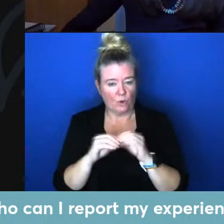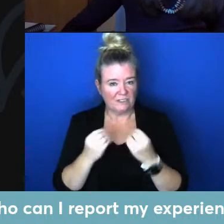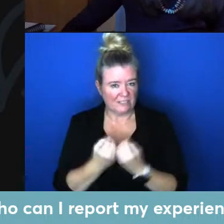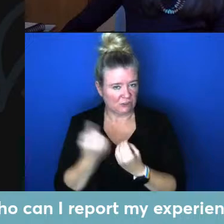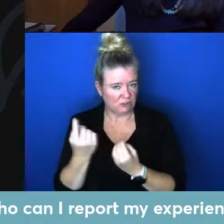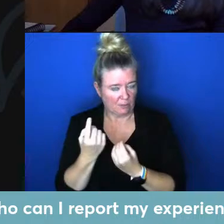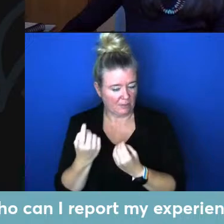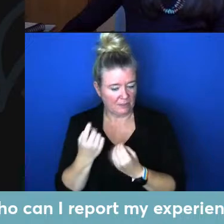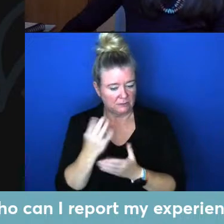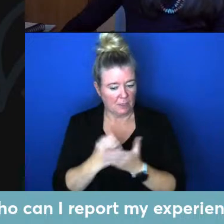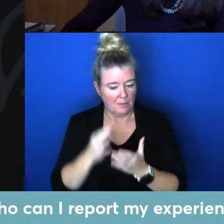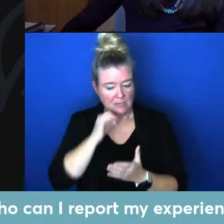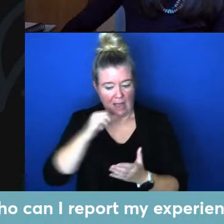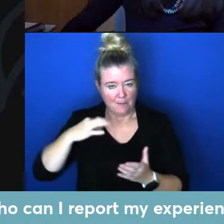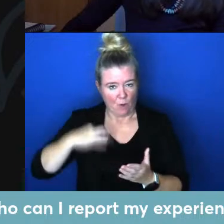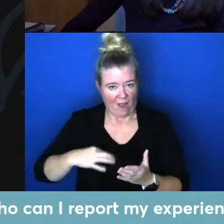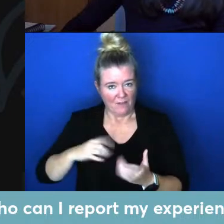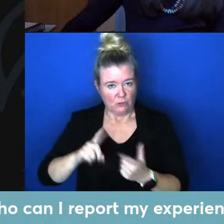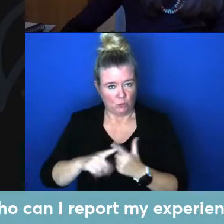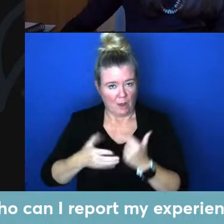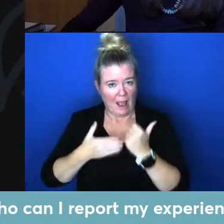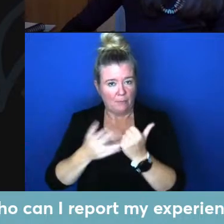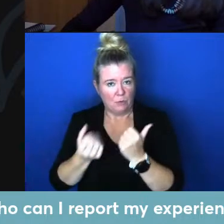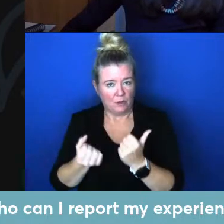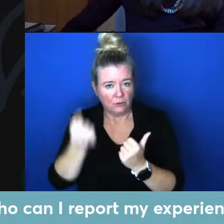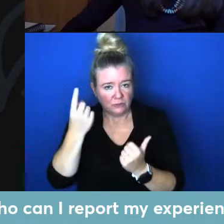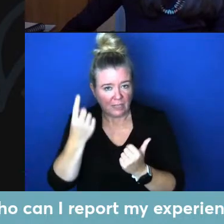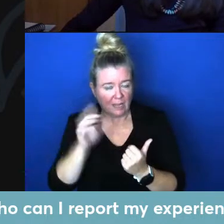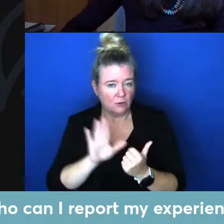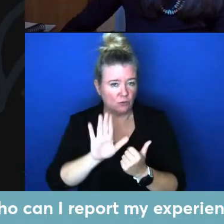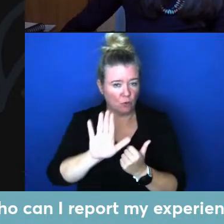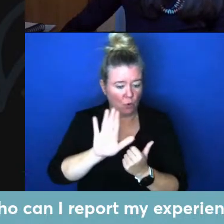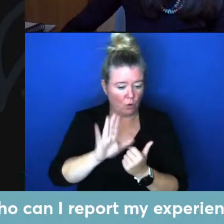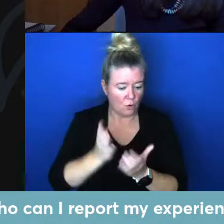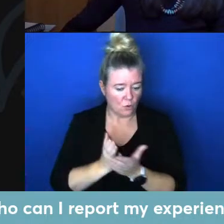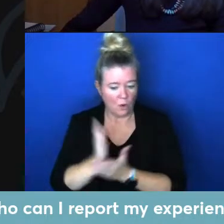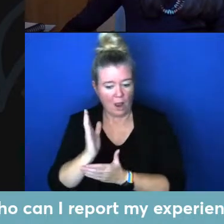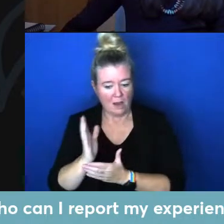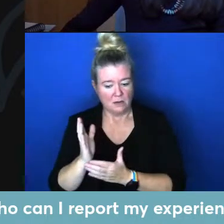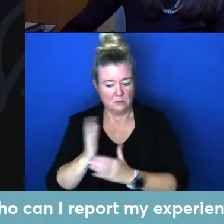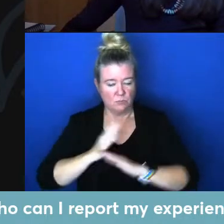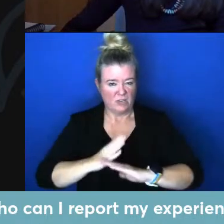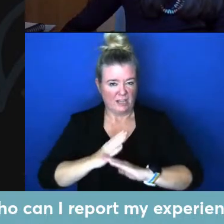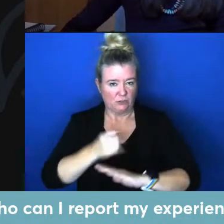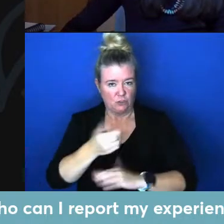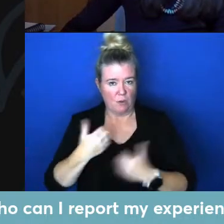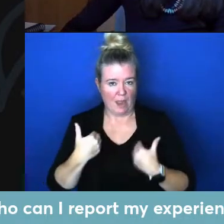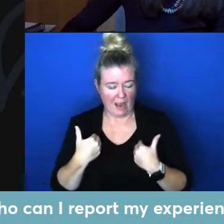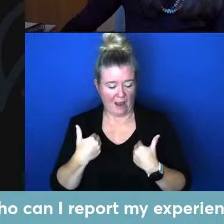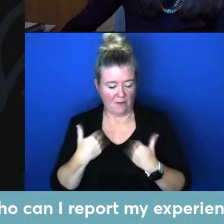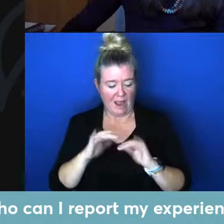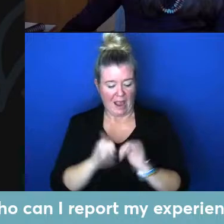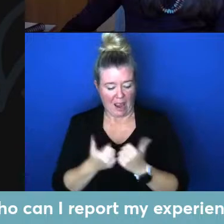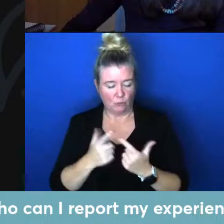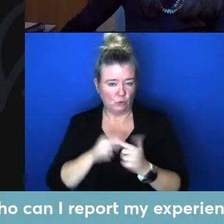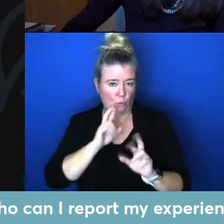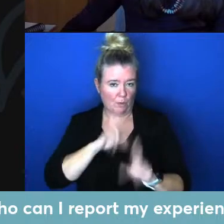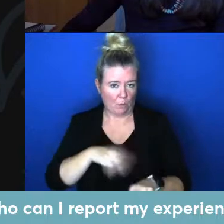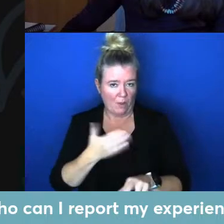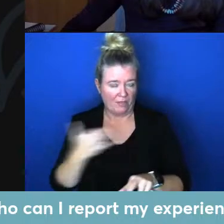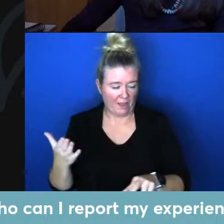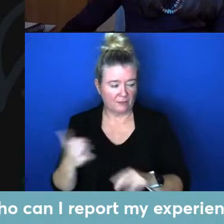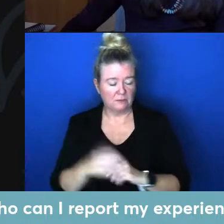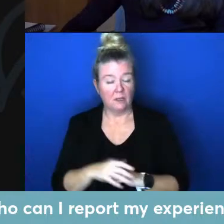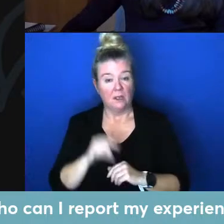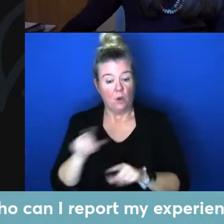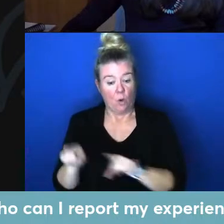a nonprofit that could help you understand the legal protections, how to report things.